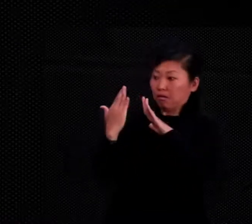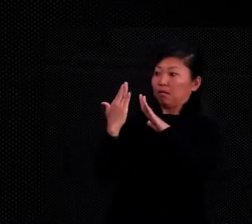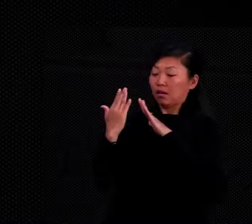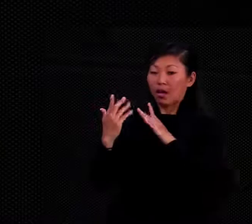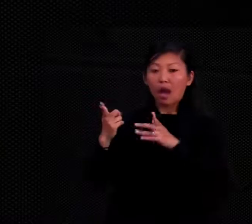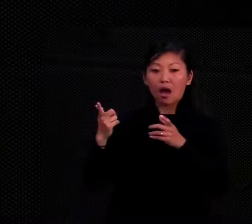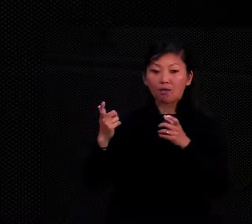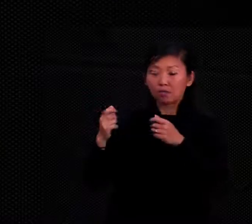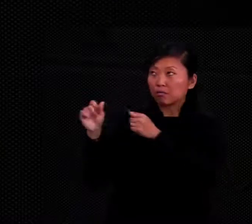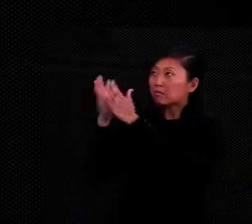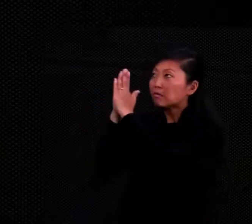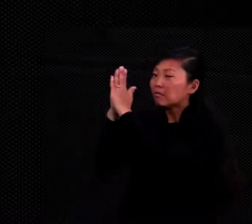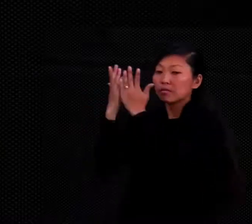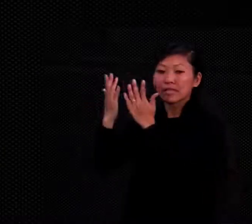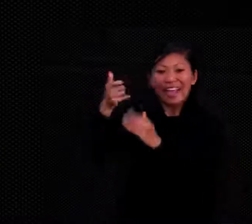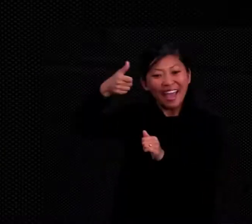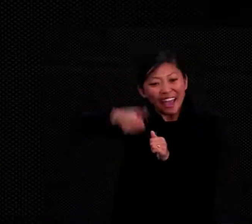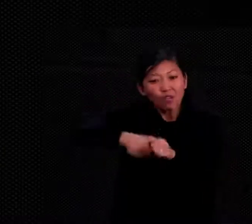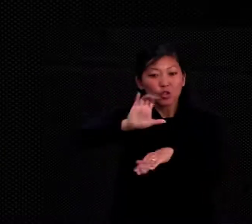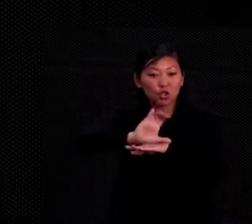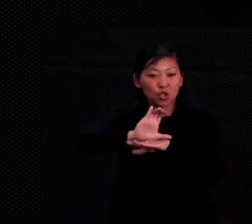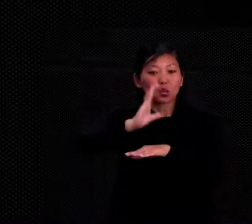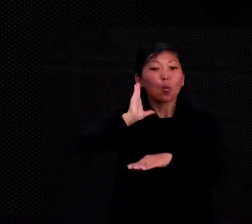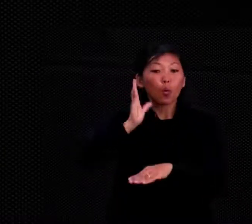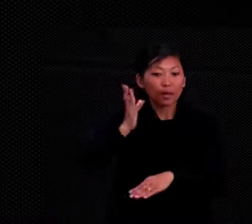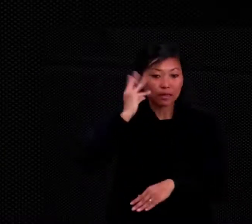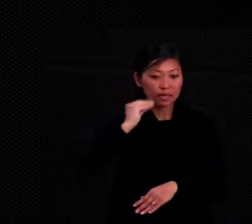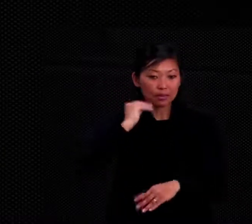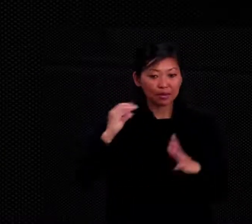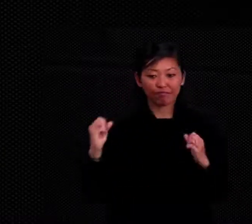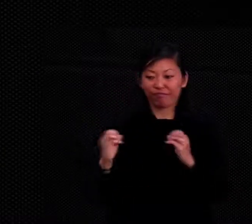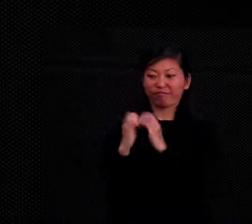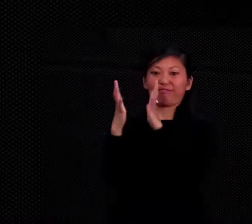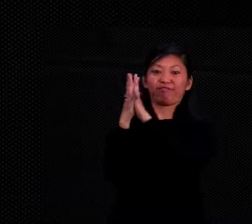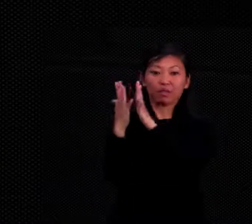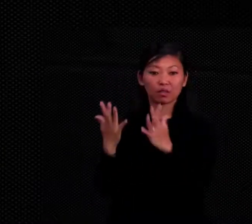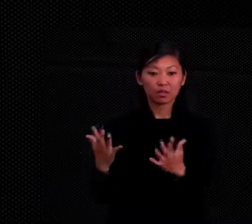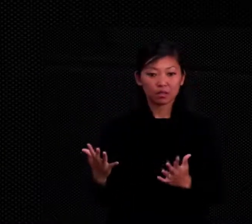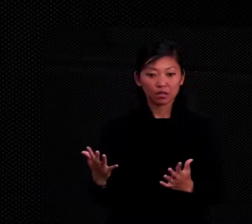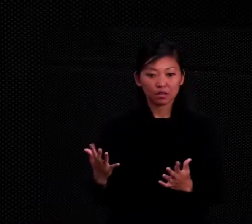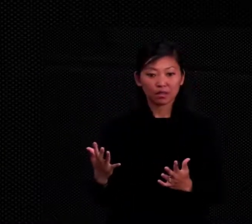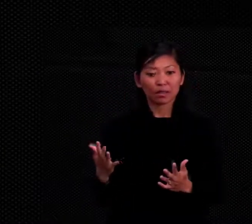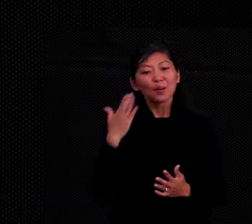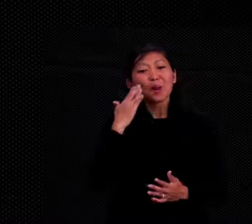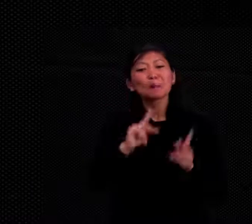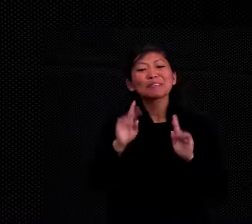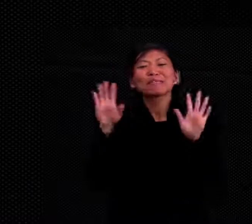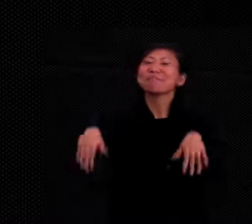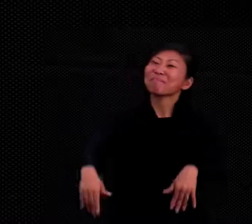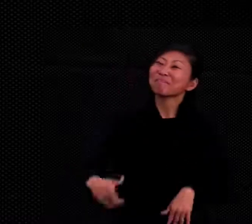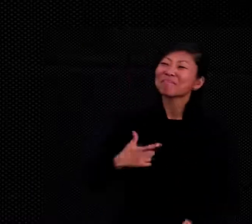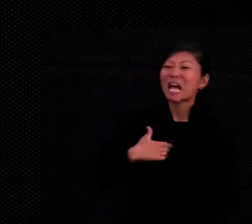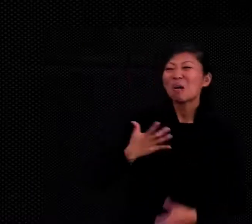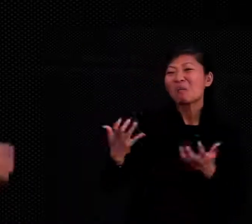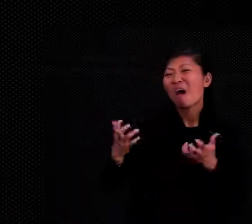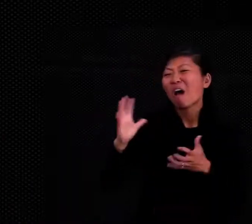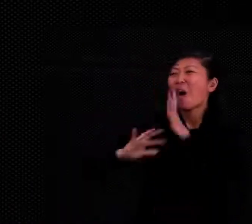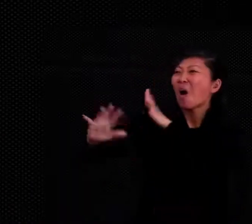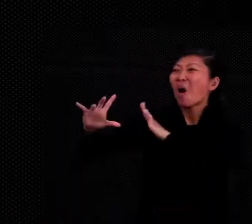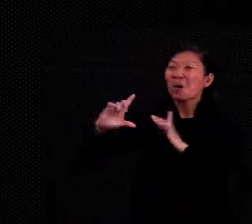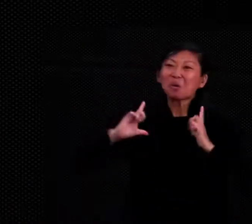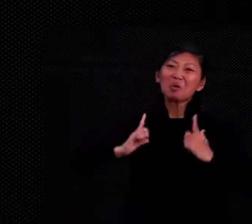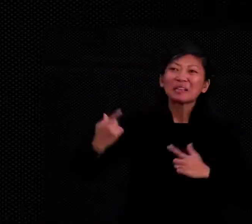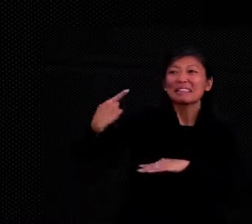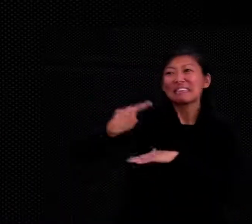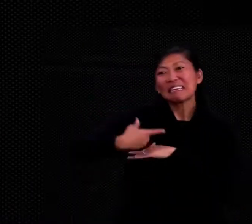has experienced this tension of conflict. Those who say, you know, I just want to get back to the early days of the Church of